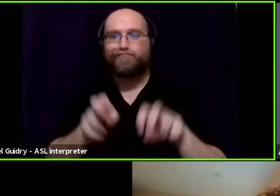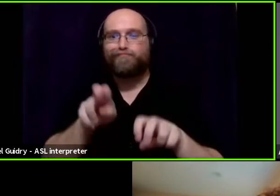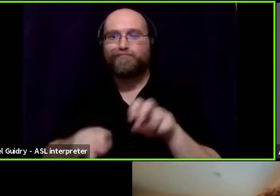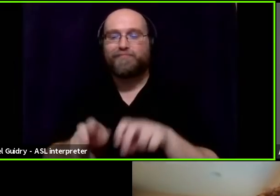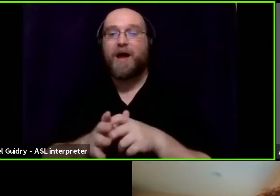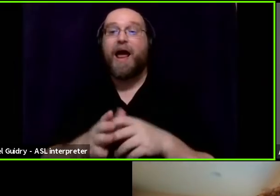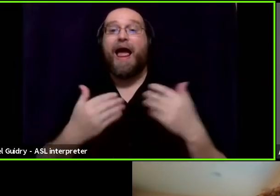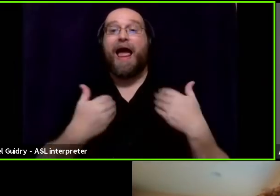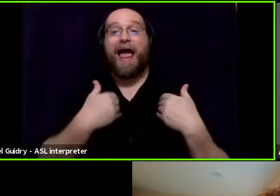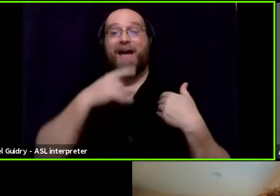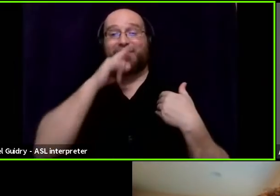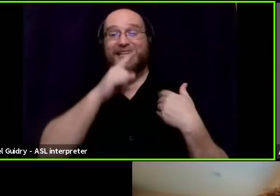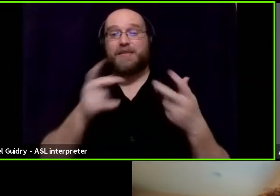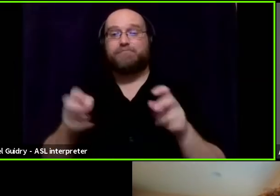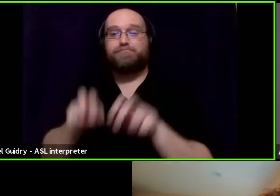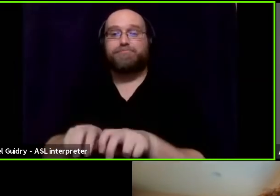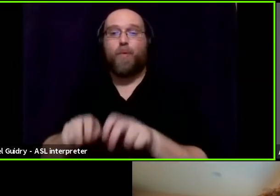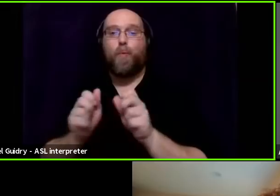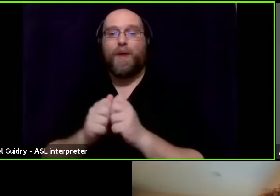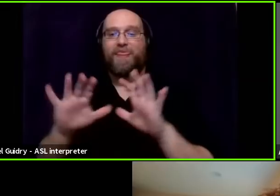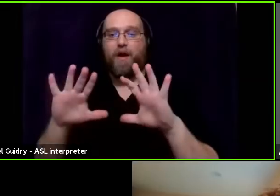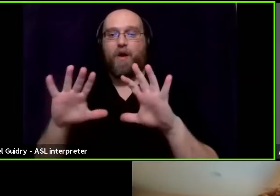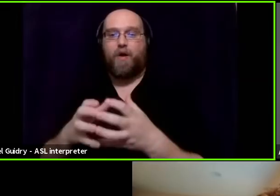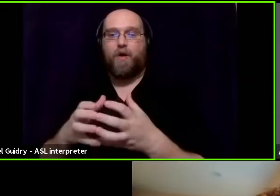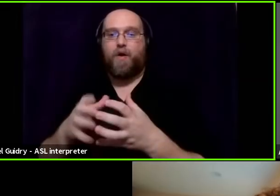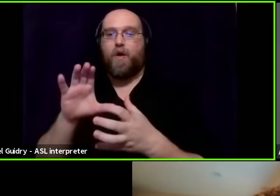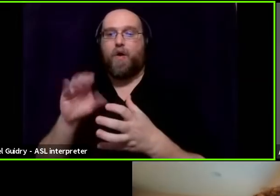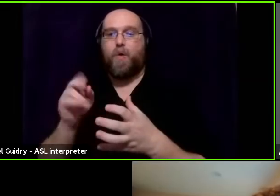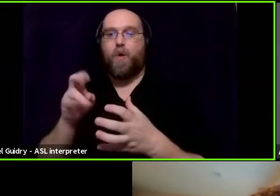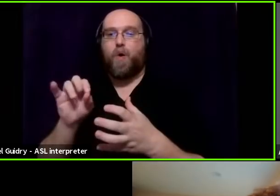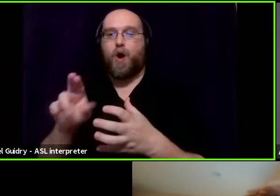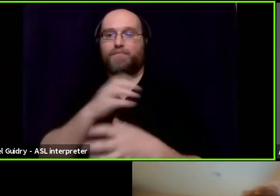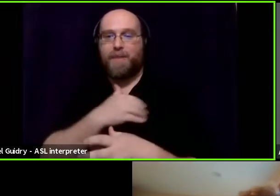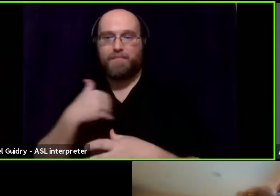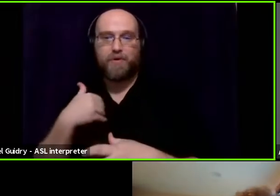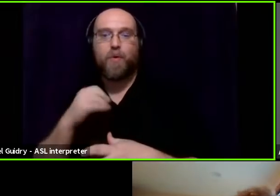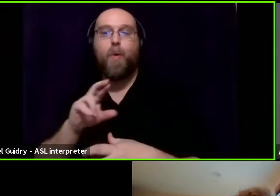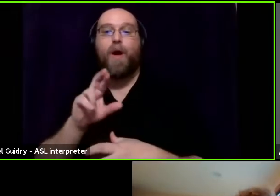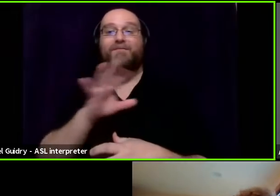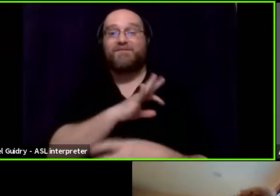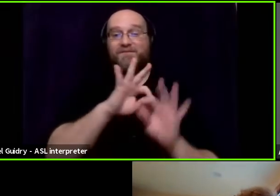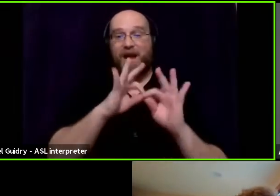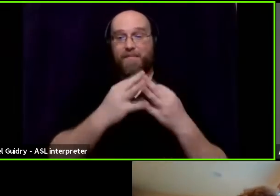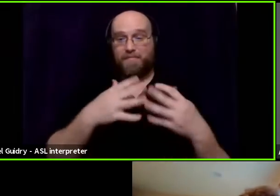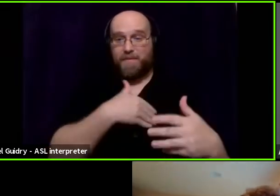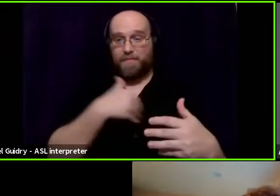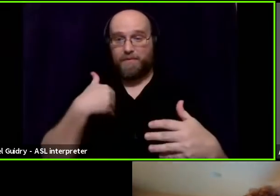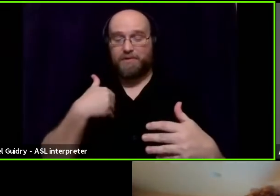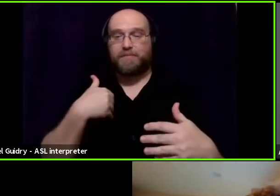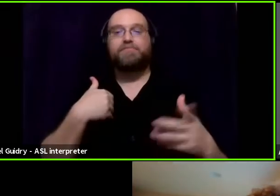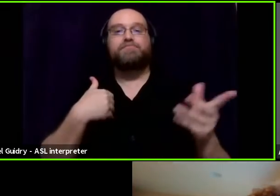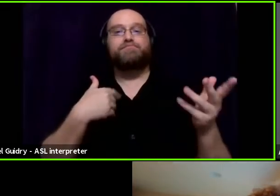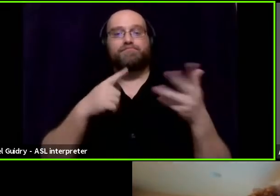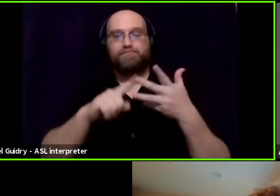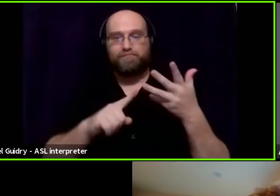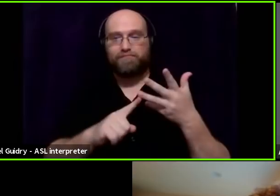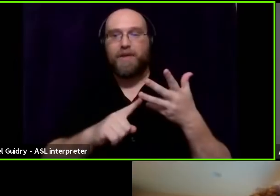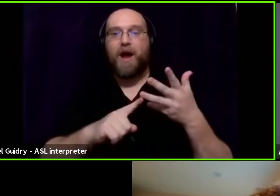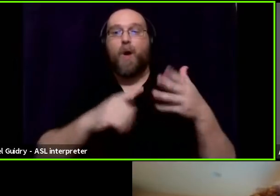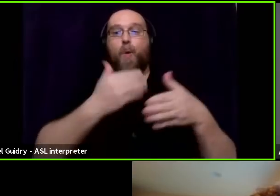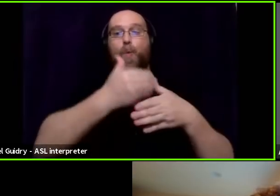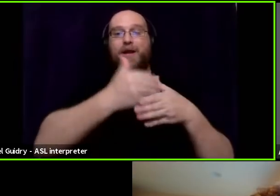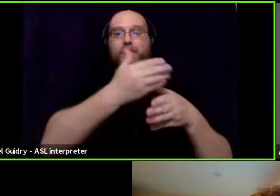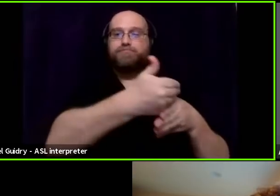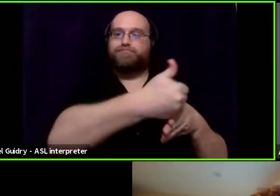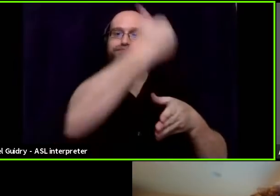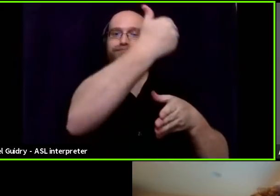family members, keeping the windows open in the bus, but social distancing does not have to take